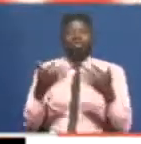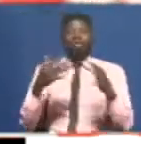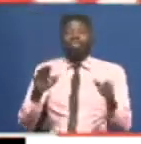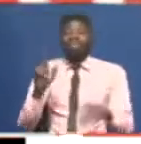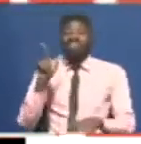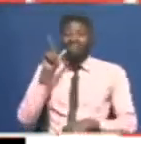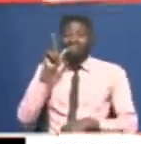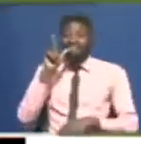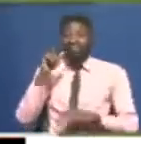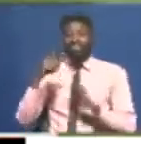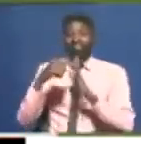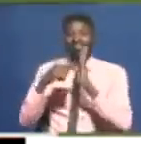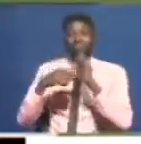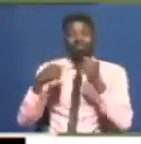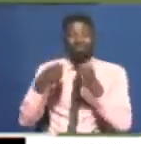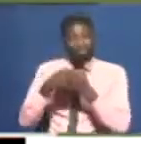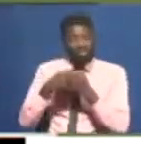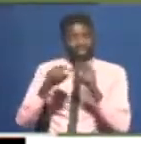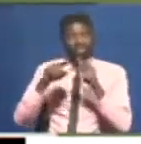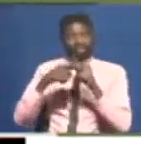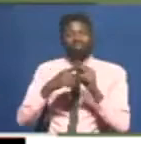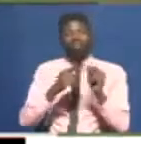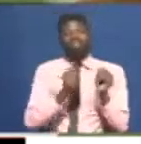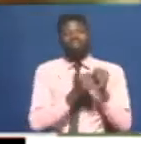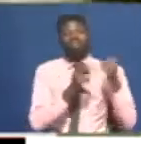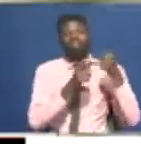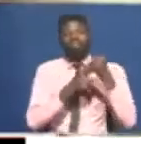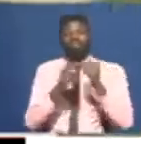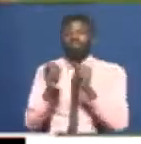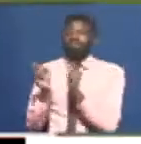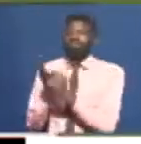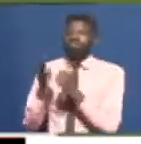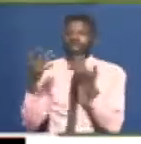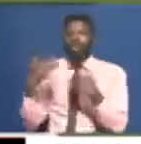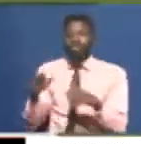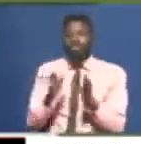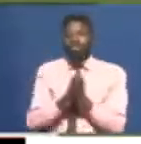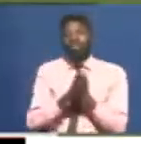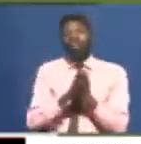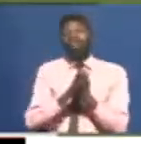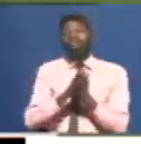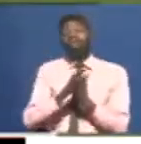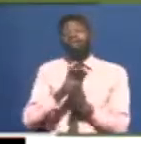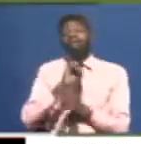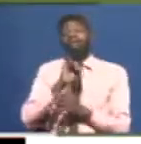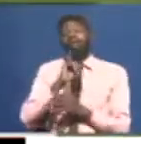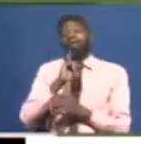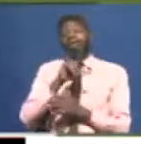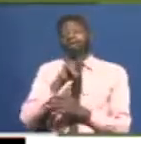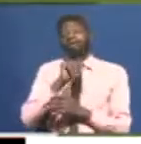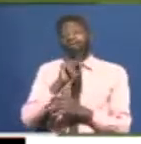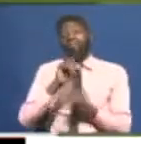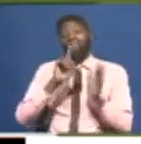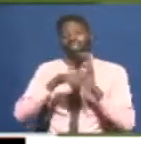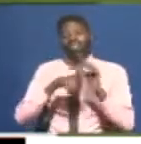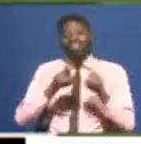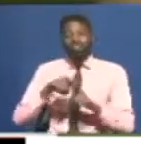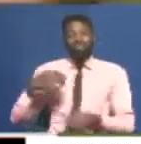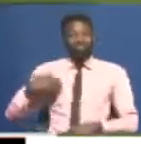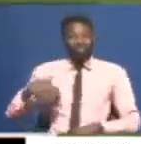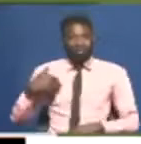with a 17-14 loss to Ireland before suffering a 26-0 loss to Argentina. Shujaa then went